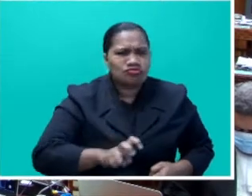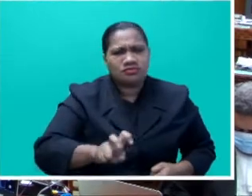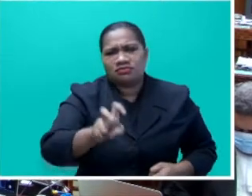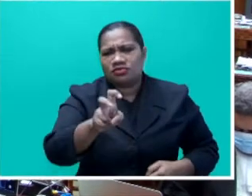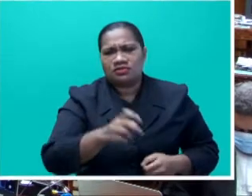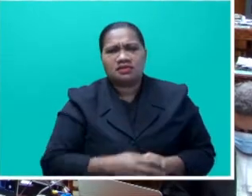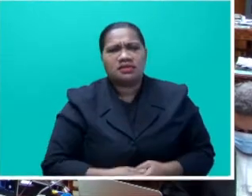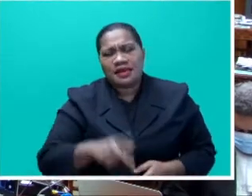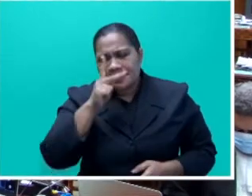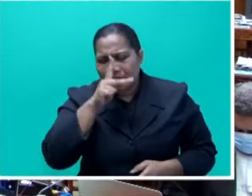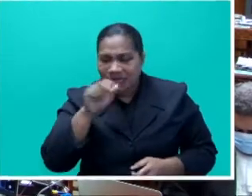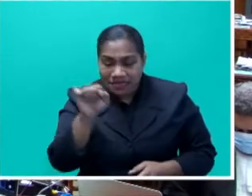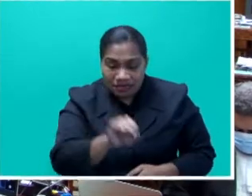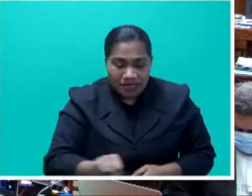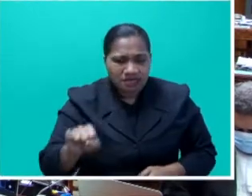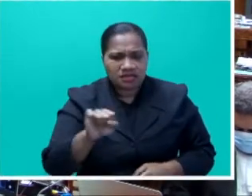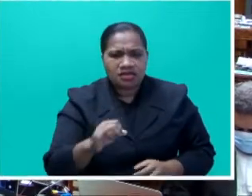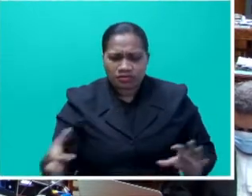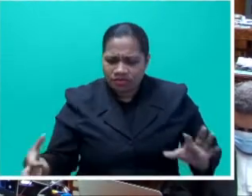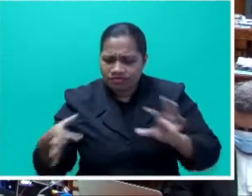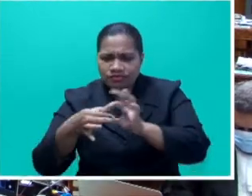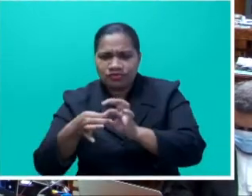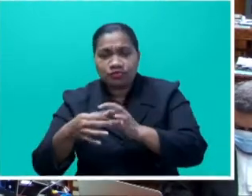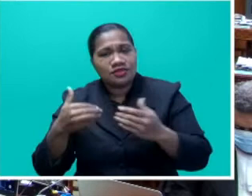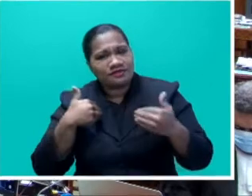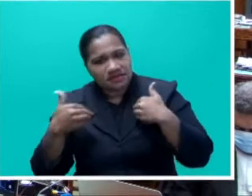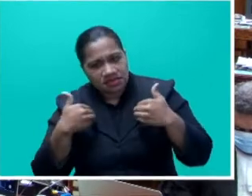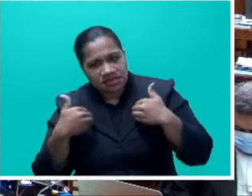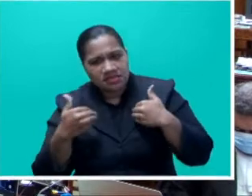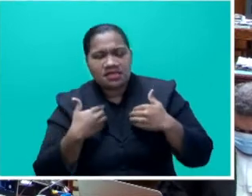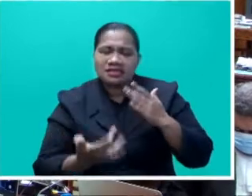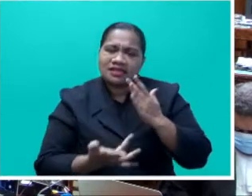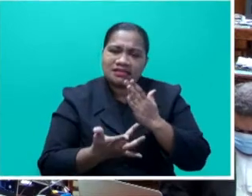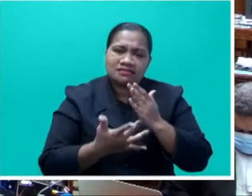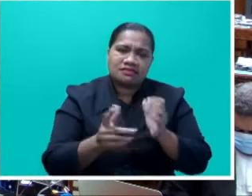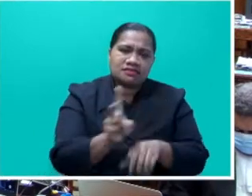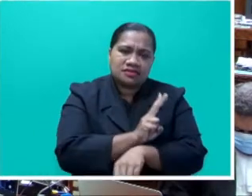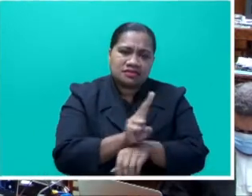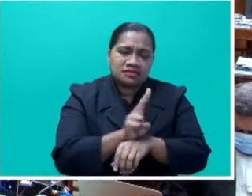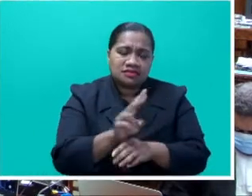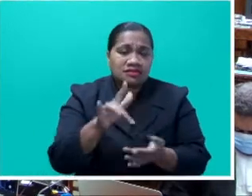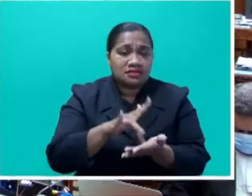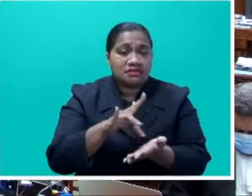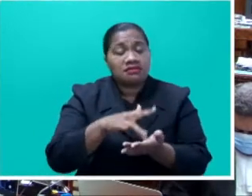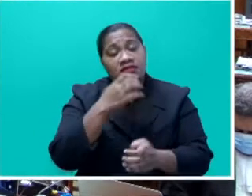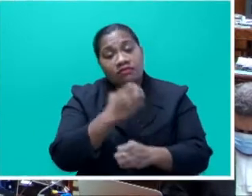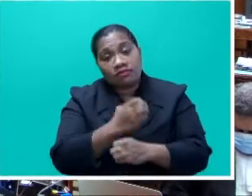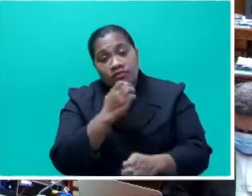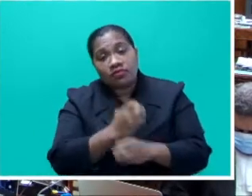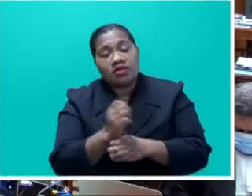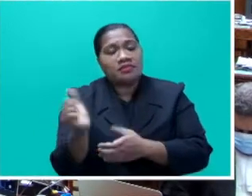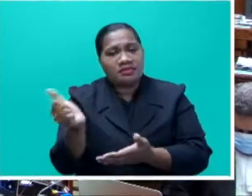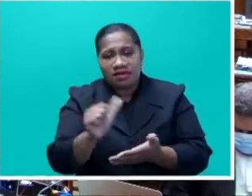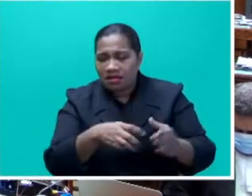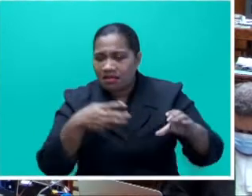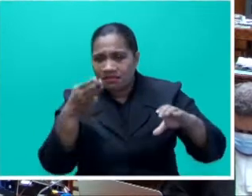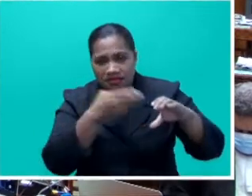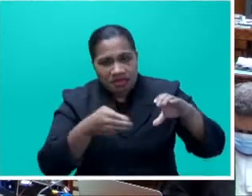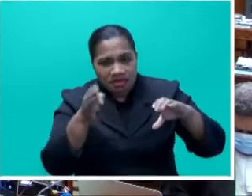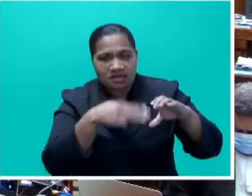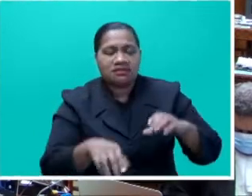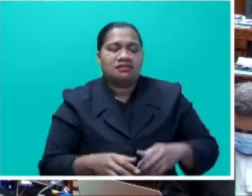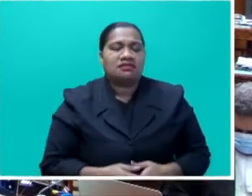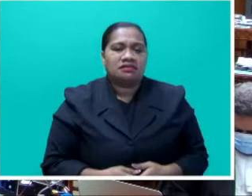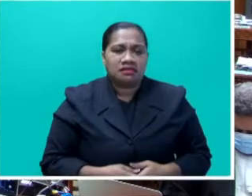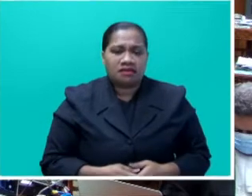public spaces to be combined with universities, technical and vocational centers, employment, arts, media, advertising, and entertainment will